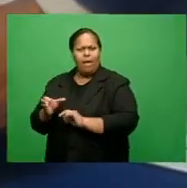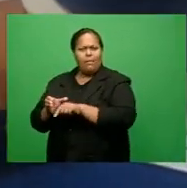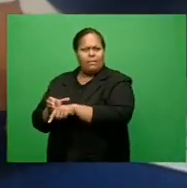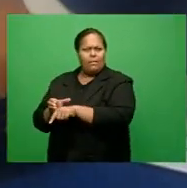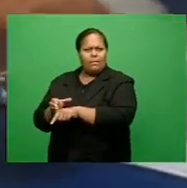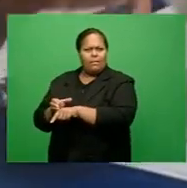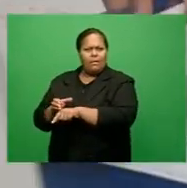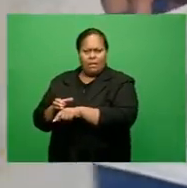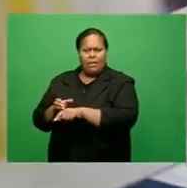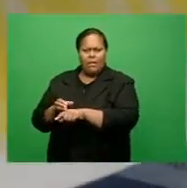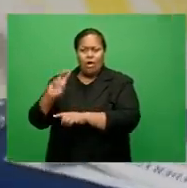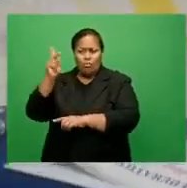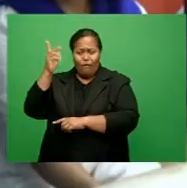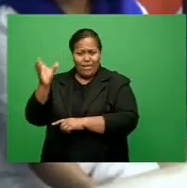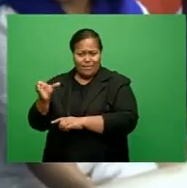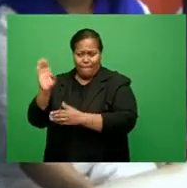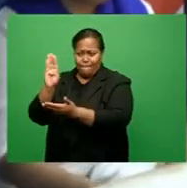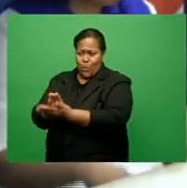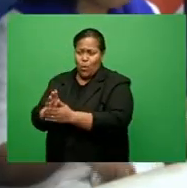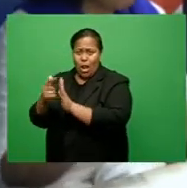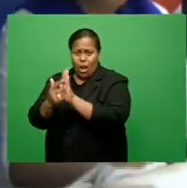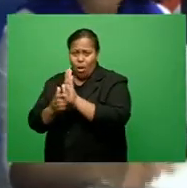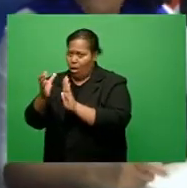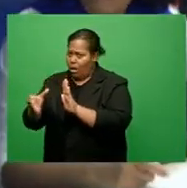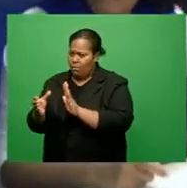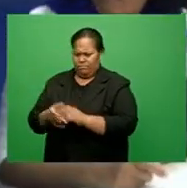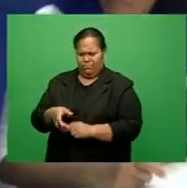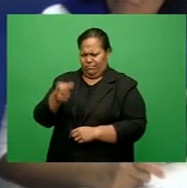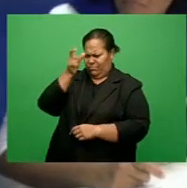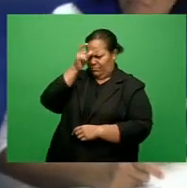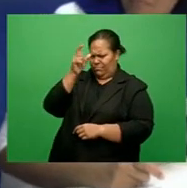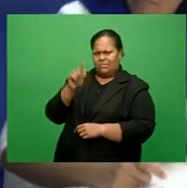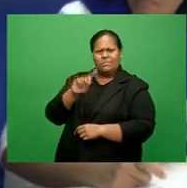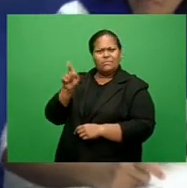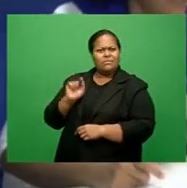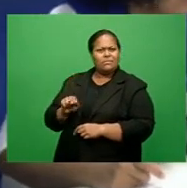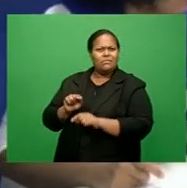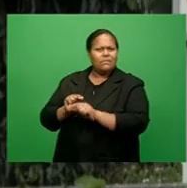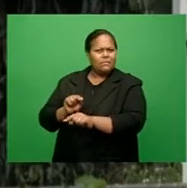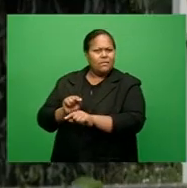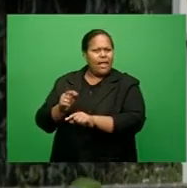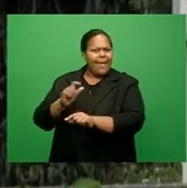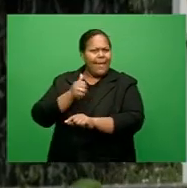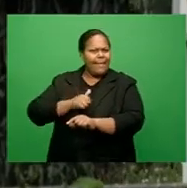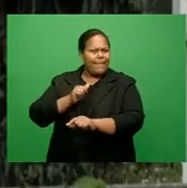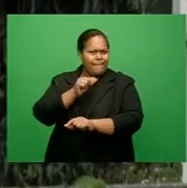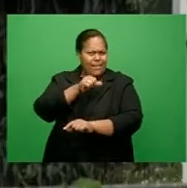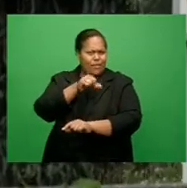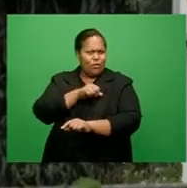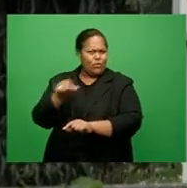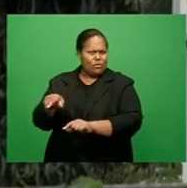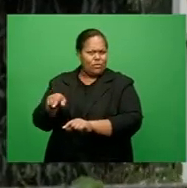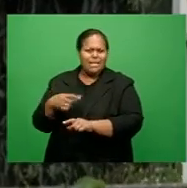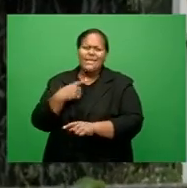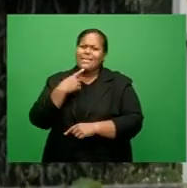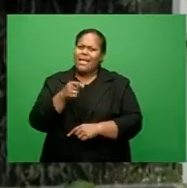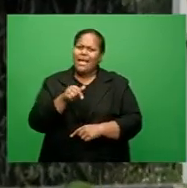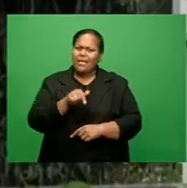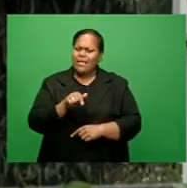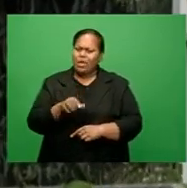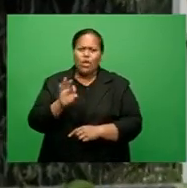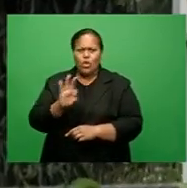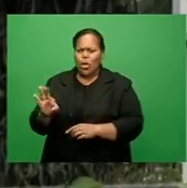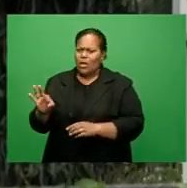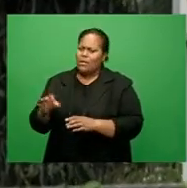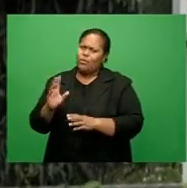by Professor Biman Prasad is questionable. Saneem says the notification to Professor Prasad was not to seek any responses